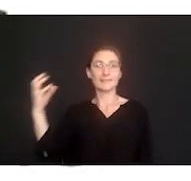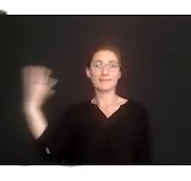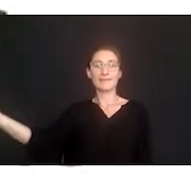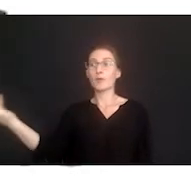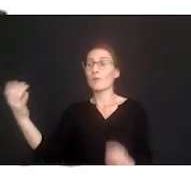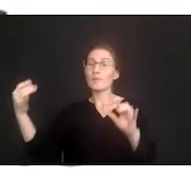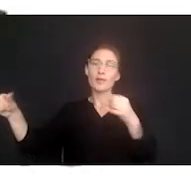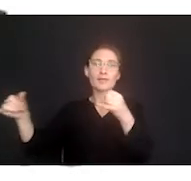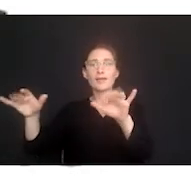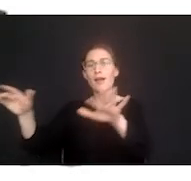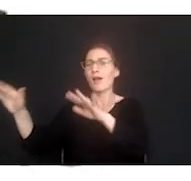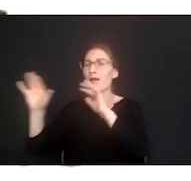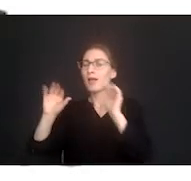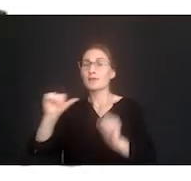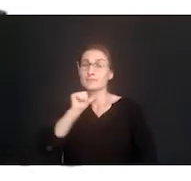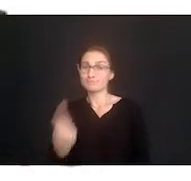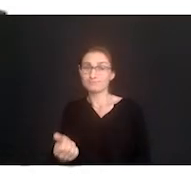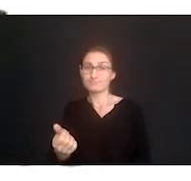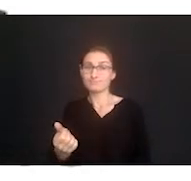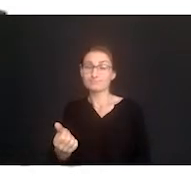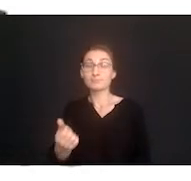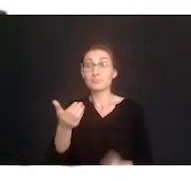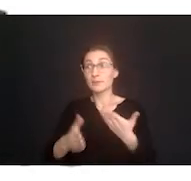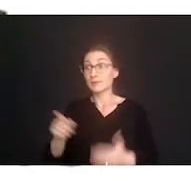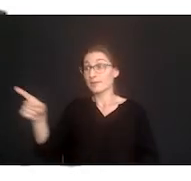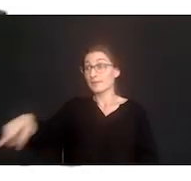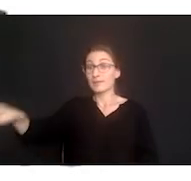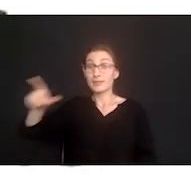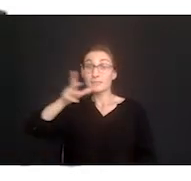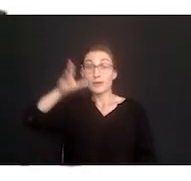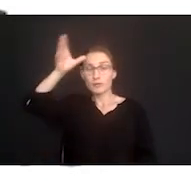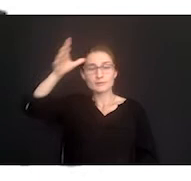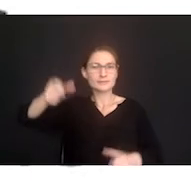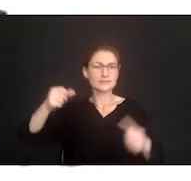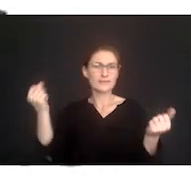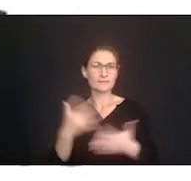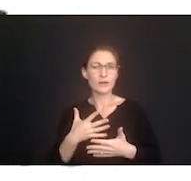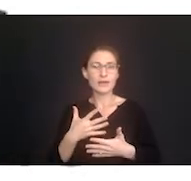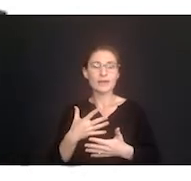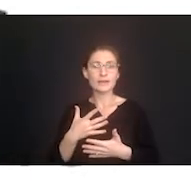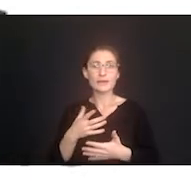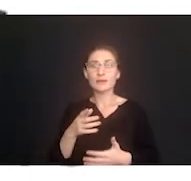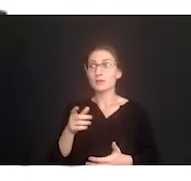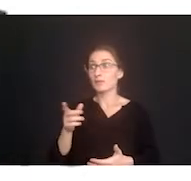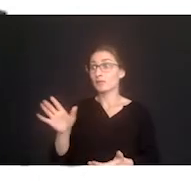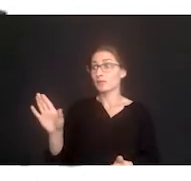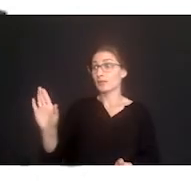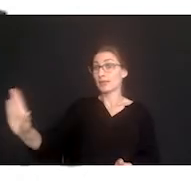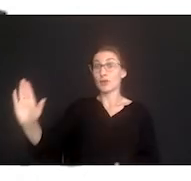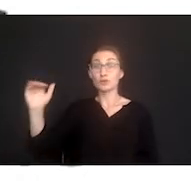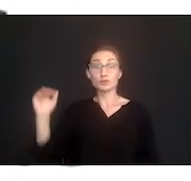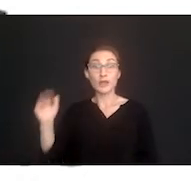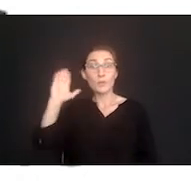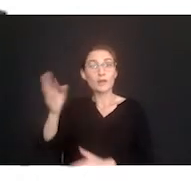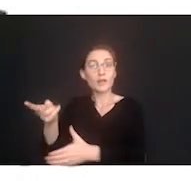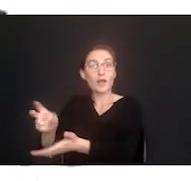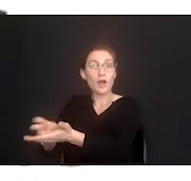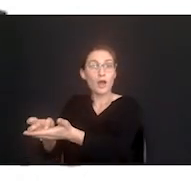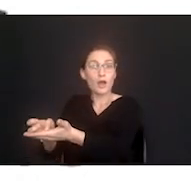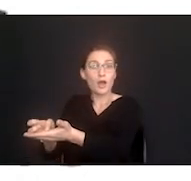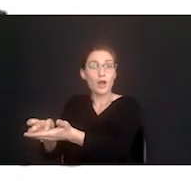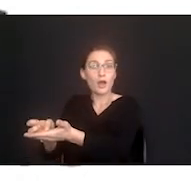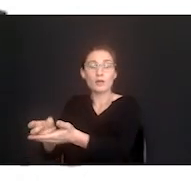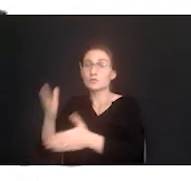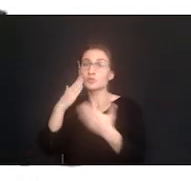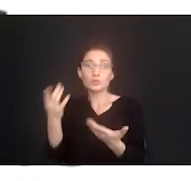to the sleepovers all the time because maybe the parents of the other children are afraid that their child will have a seizure while at their home and not knowing what